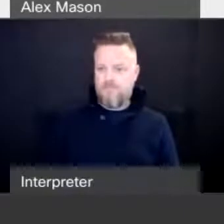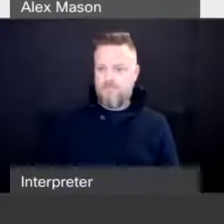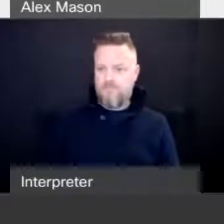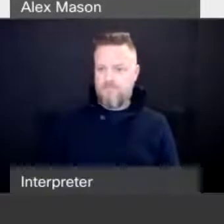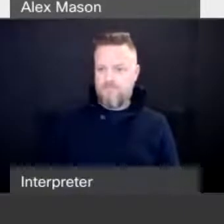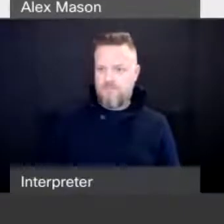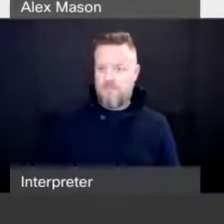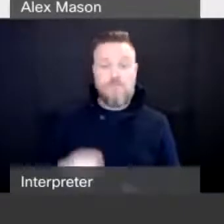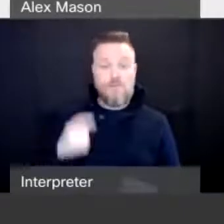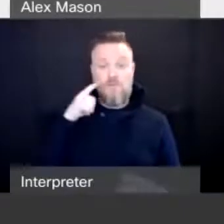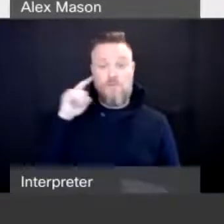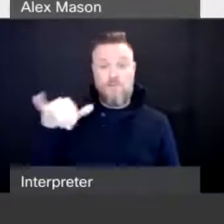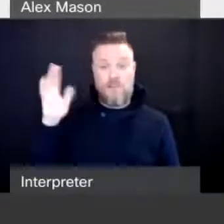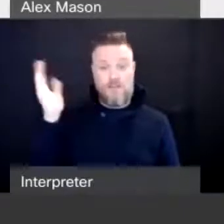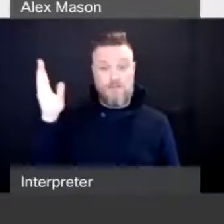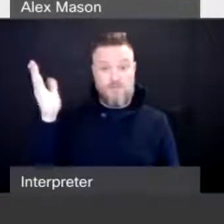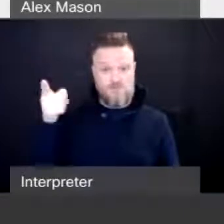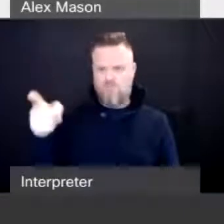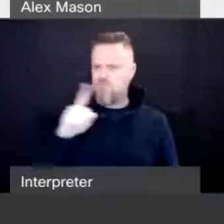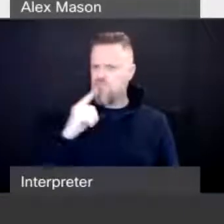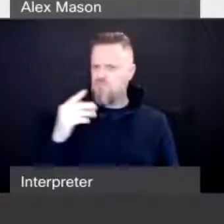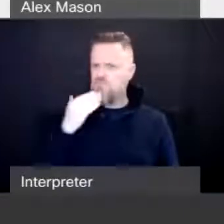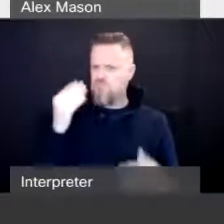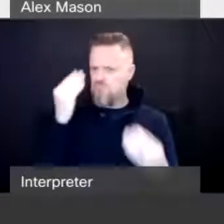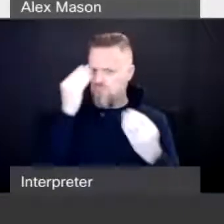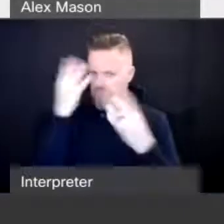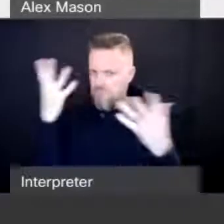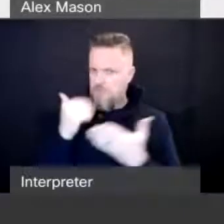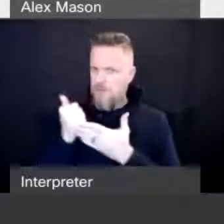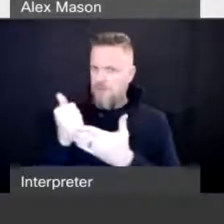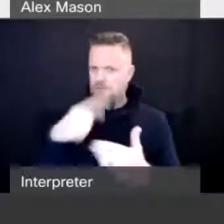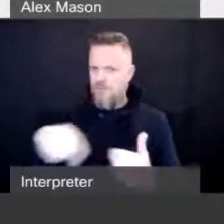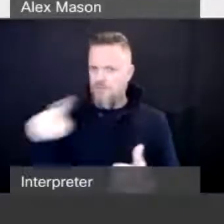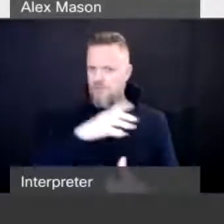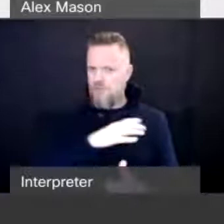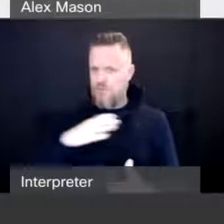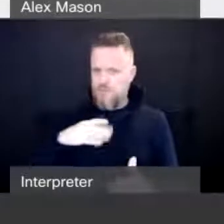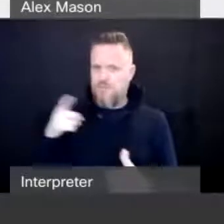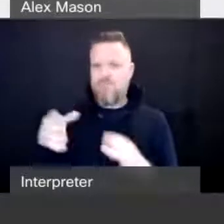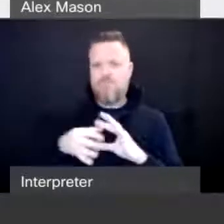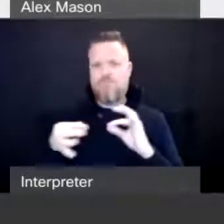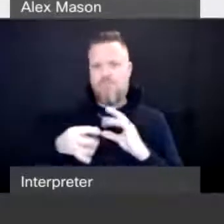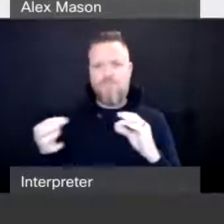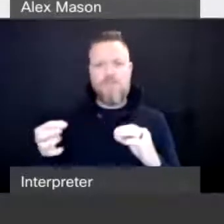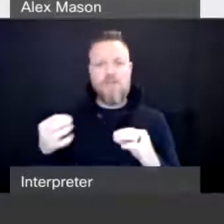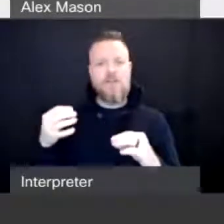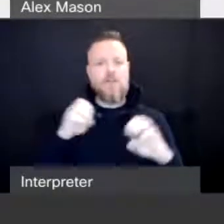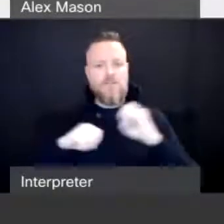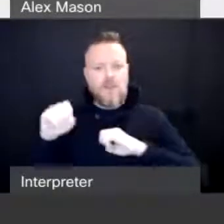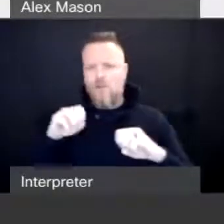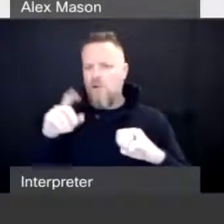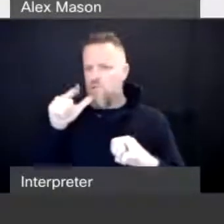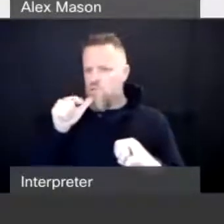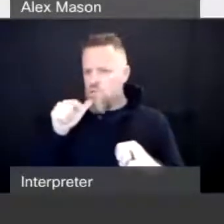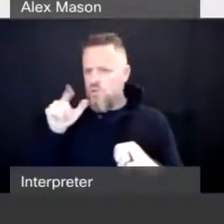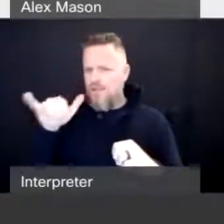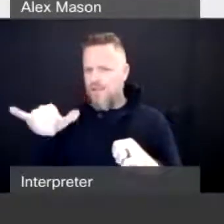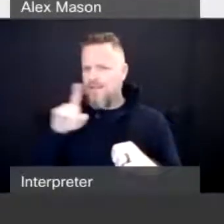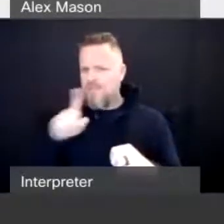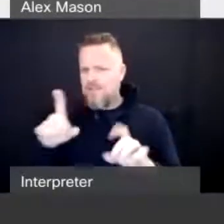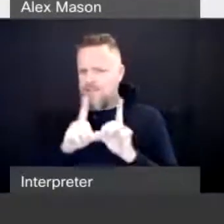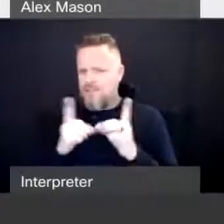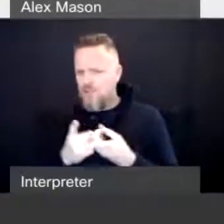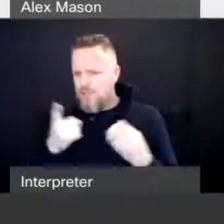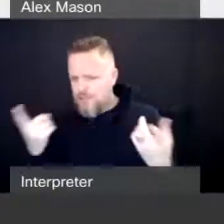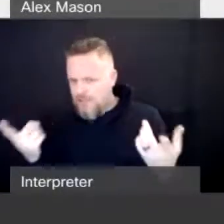there's in that testimony, there's some good information that may be helpful to the committee too, that talks about and evaluates who those districts are, because it does,